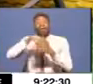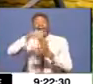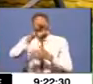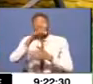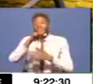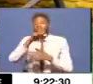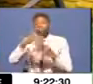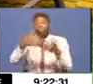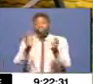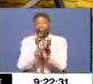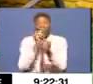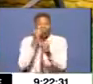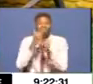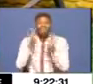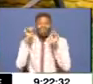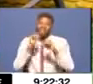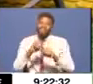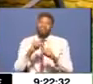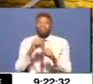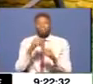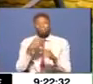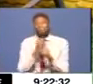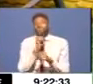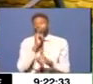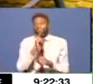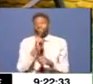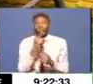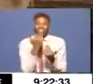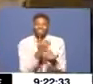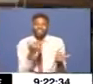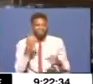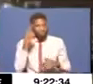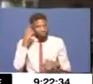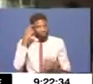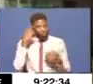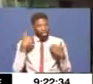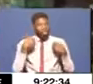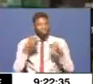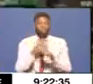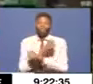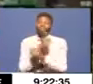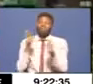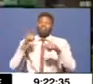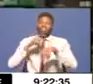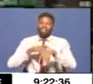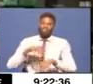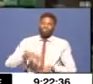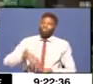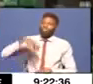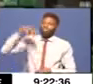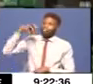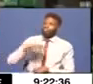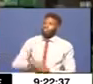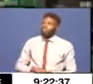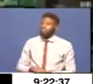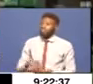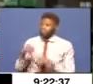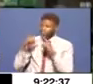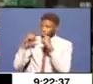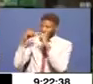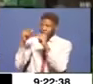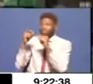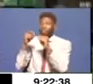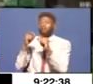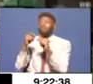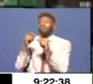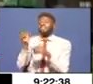sake of those children, for them to have good mental health as they're growing up. She says that players in the criminal justice system must,